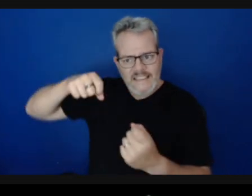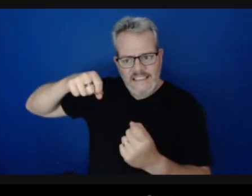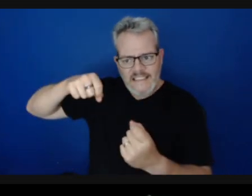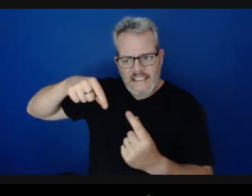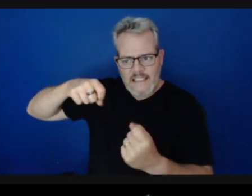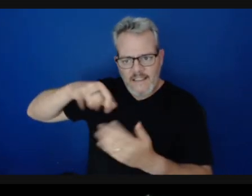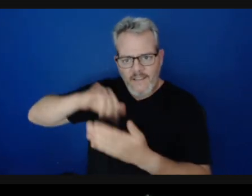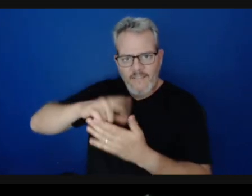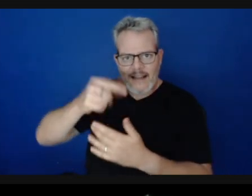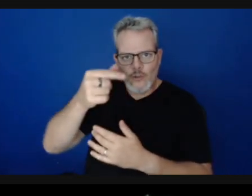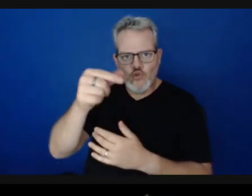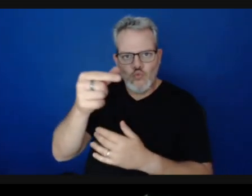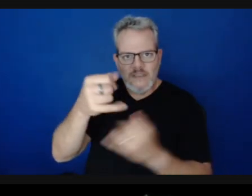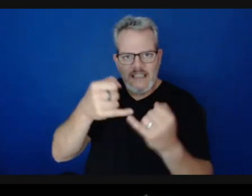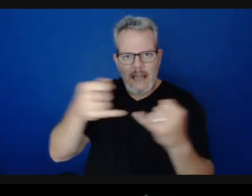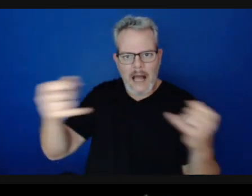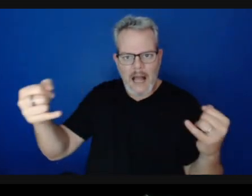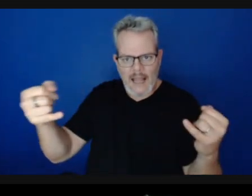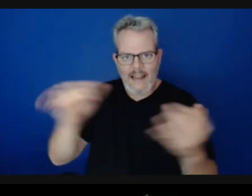Hill station here.